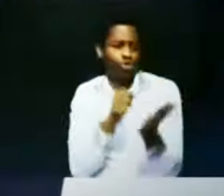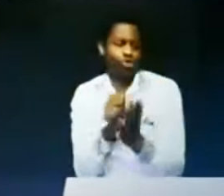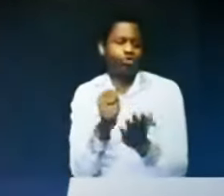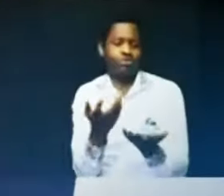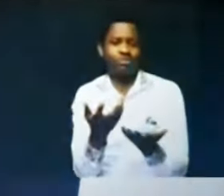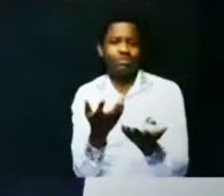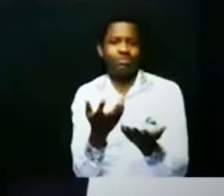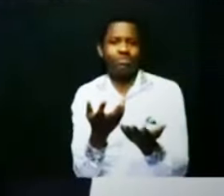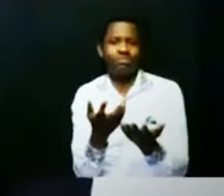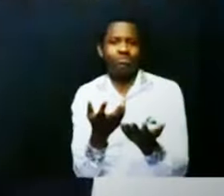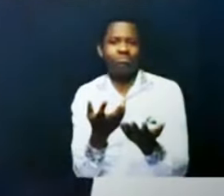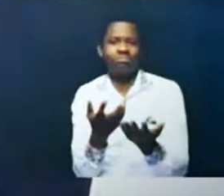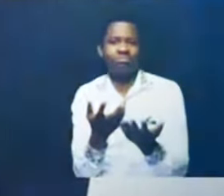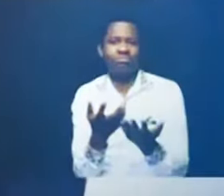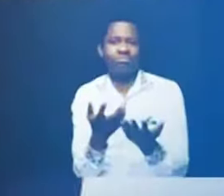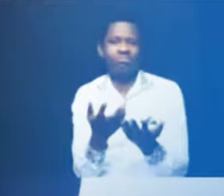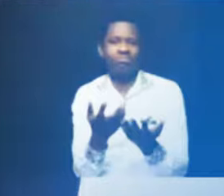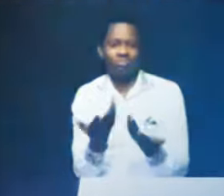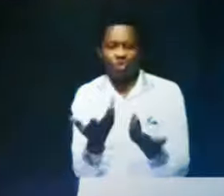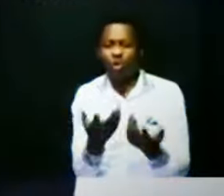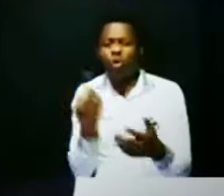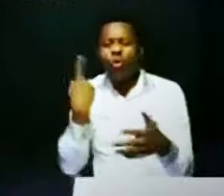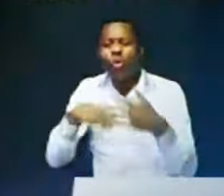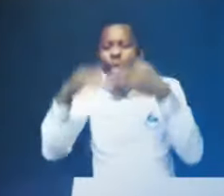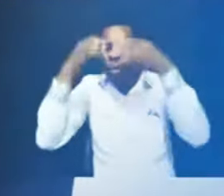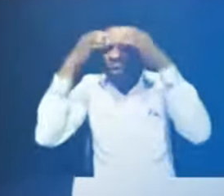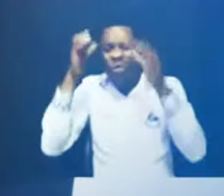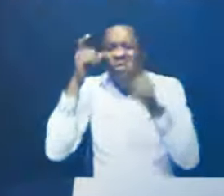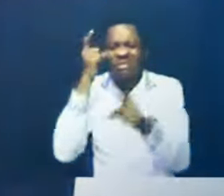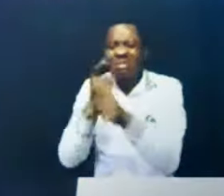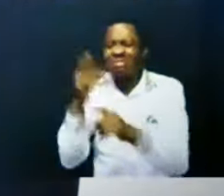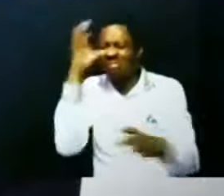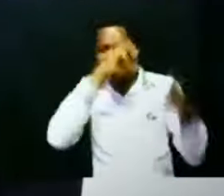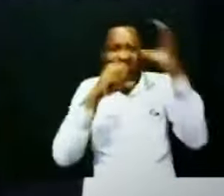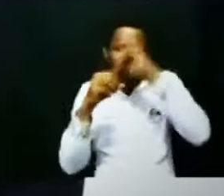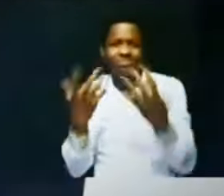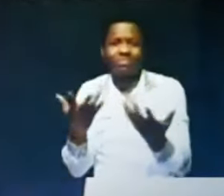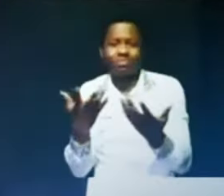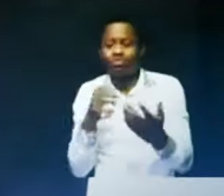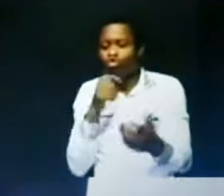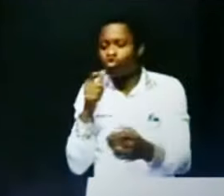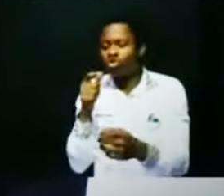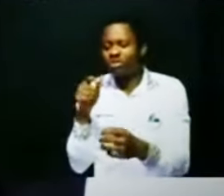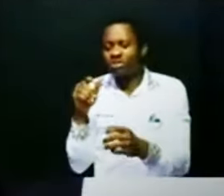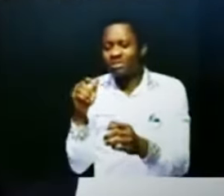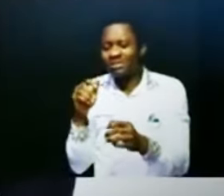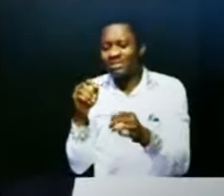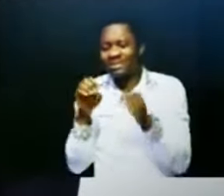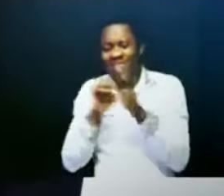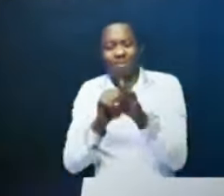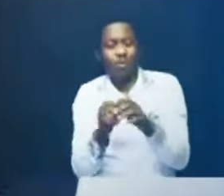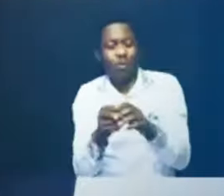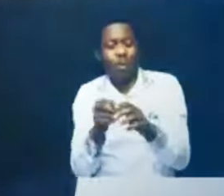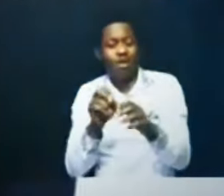The real cause was just imaginary. It was not like this fellow thought.